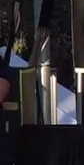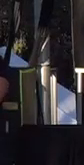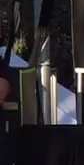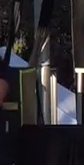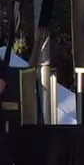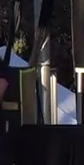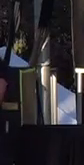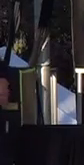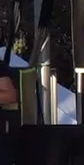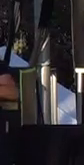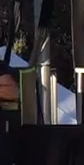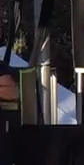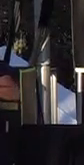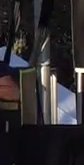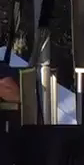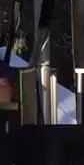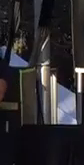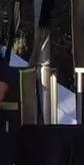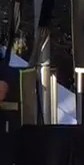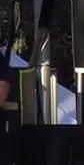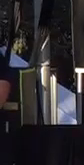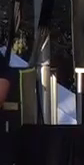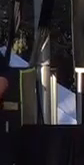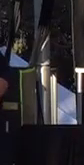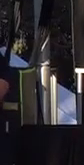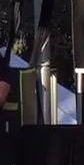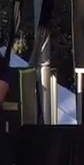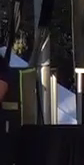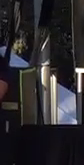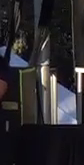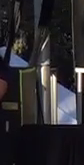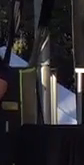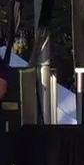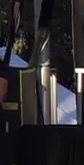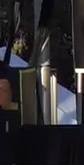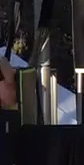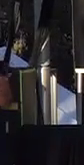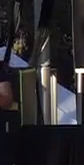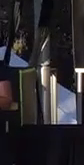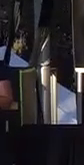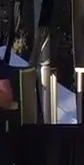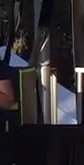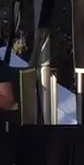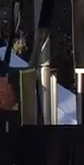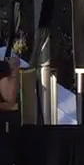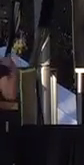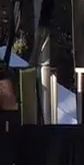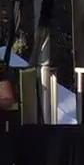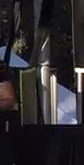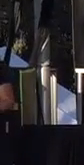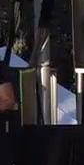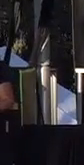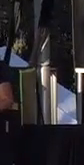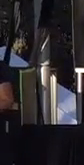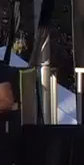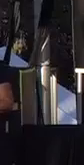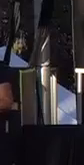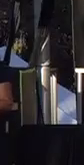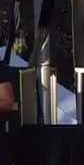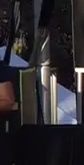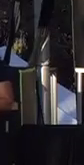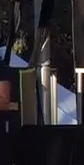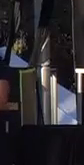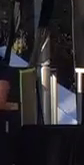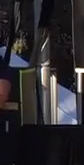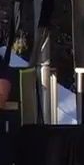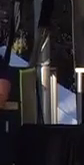was because of Orlando that I wanted to come to San Diego, and why I finally agreed. And as horrific as this